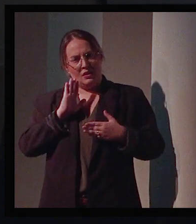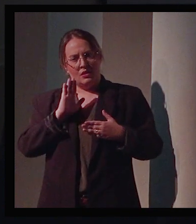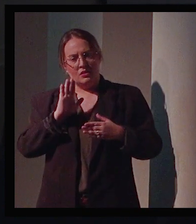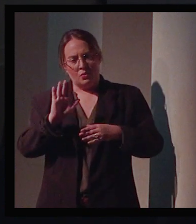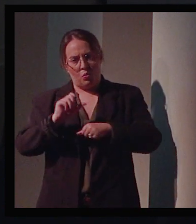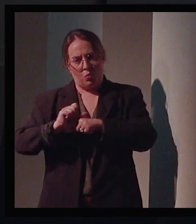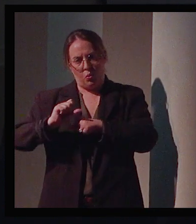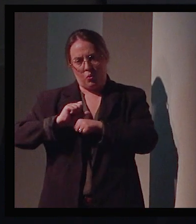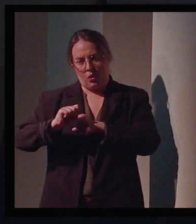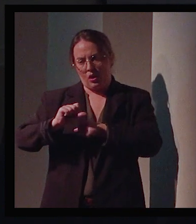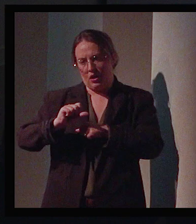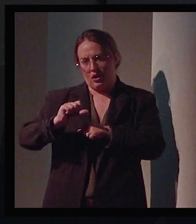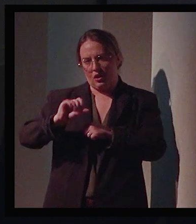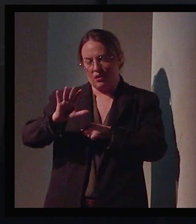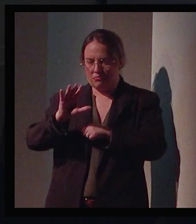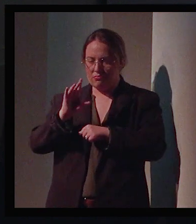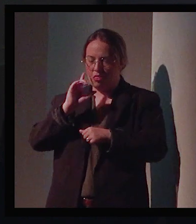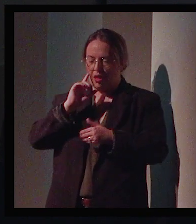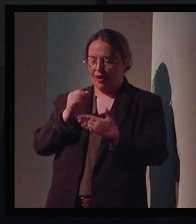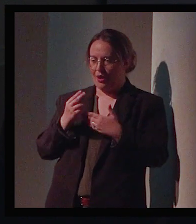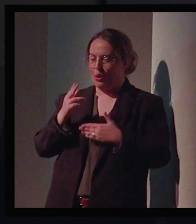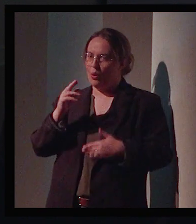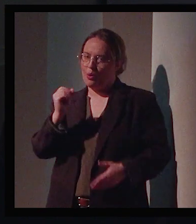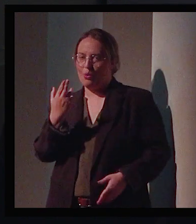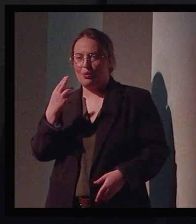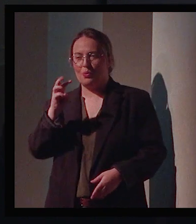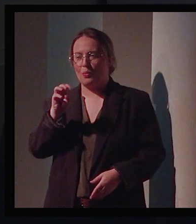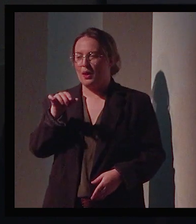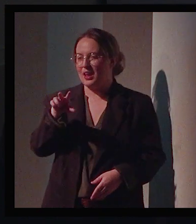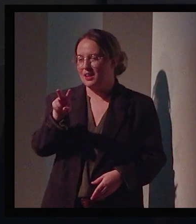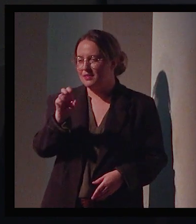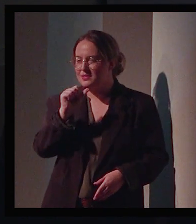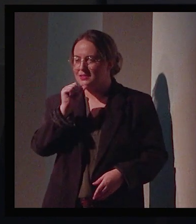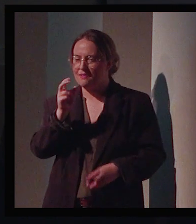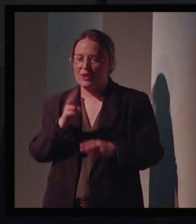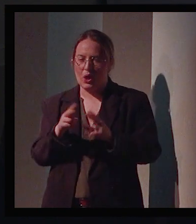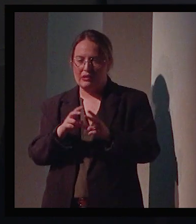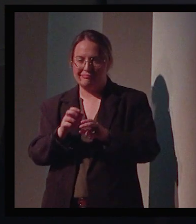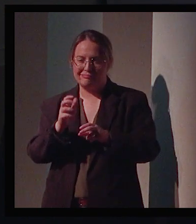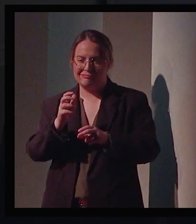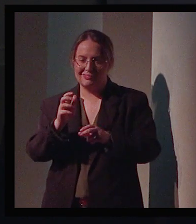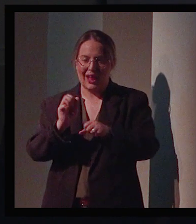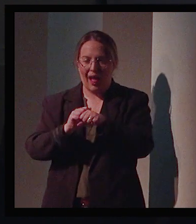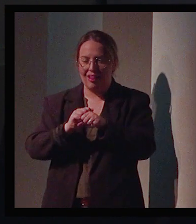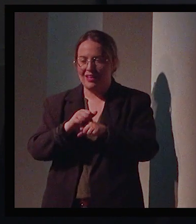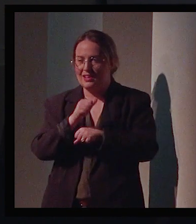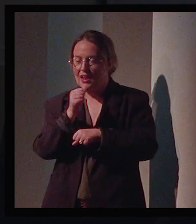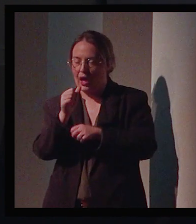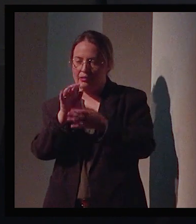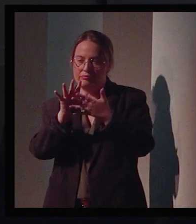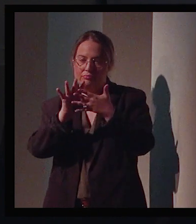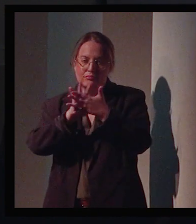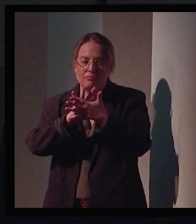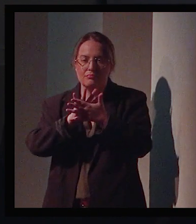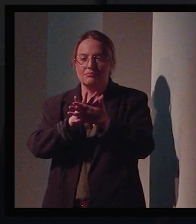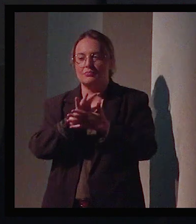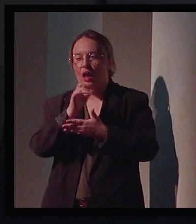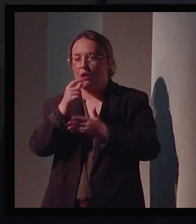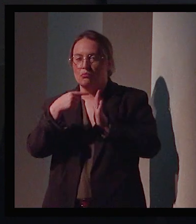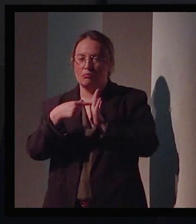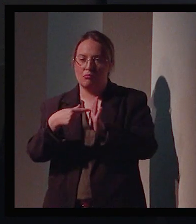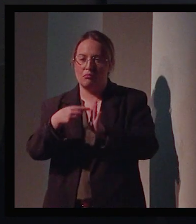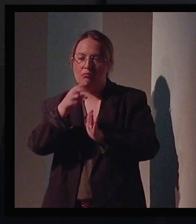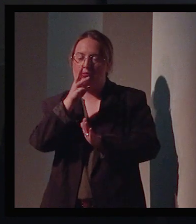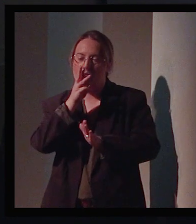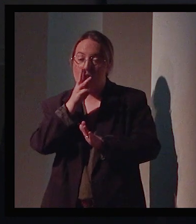artist's waves were too solid, too much like undisguised paint to represent water. In 1870, one